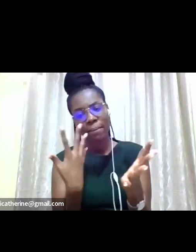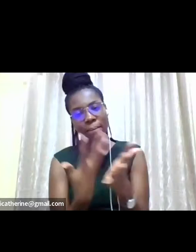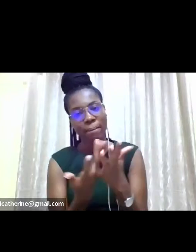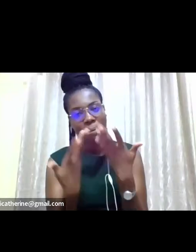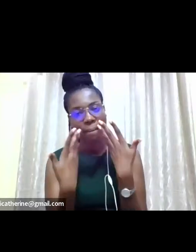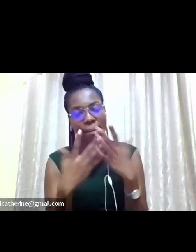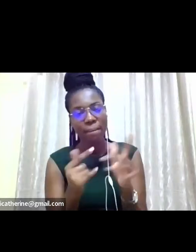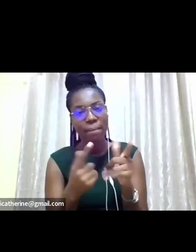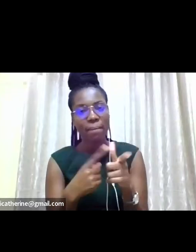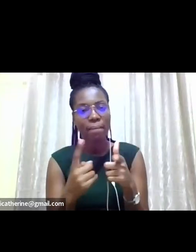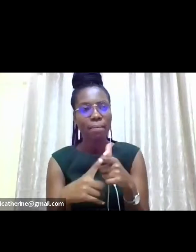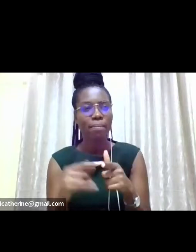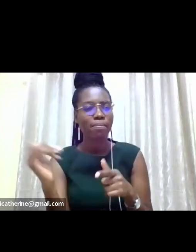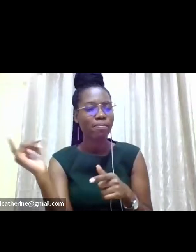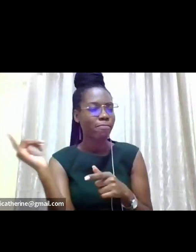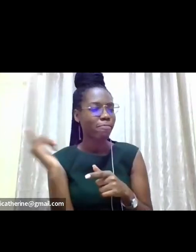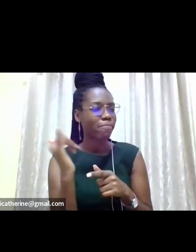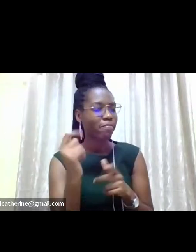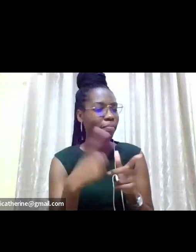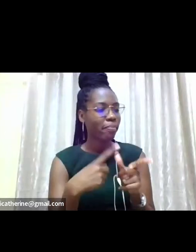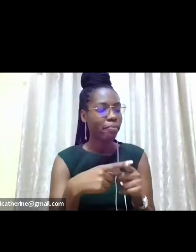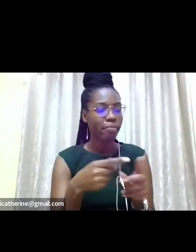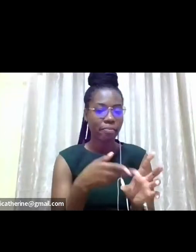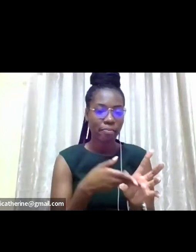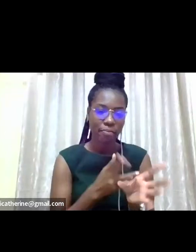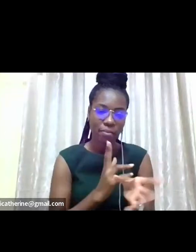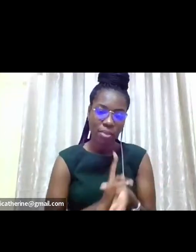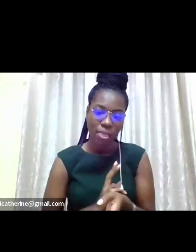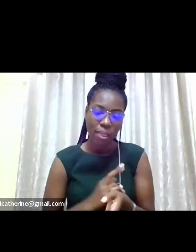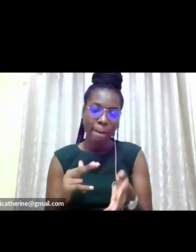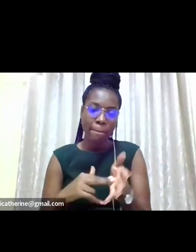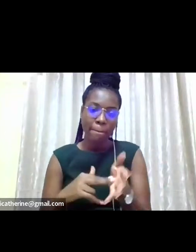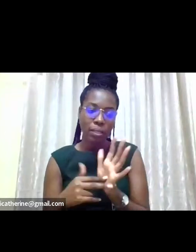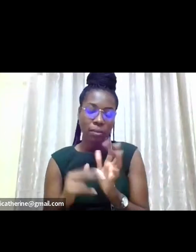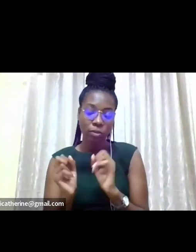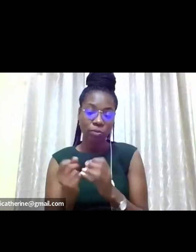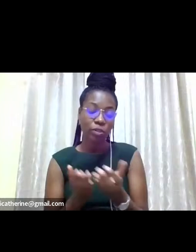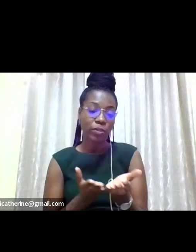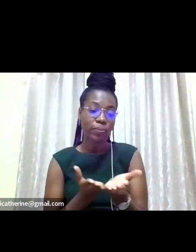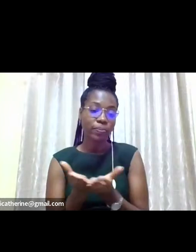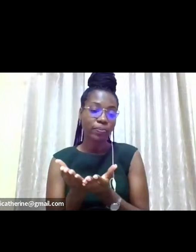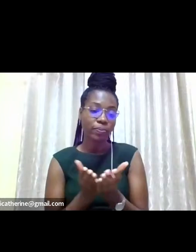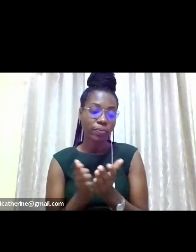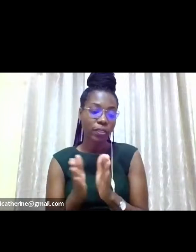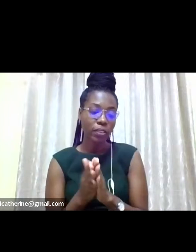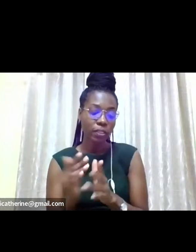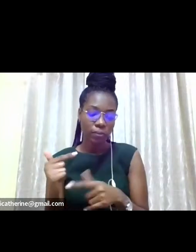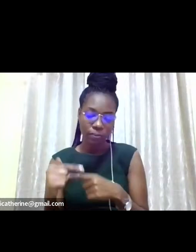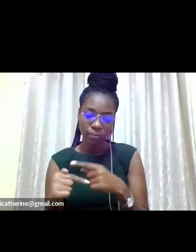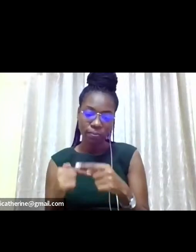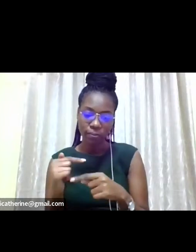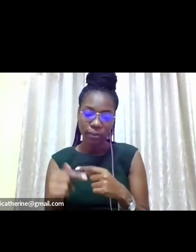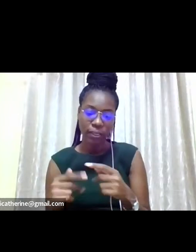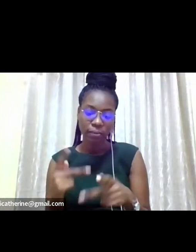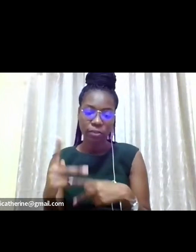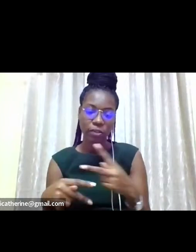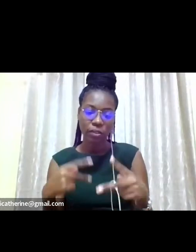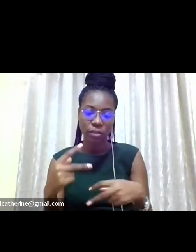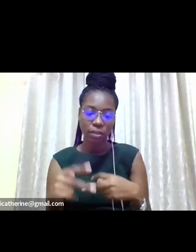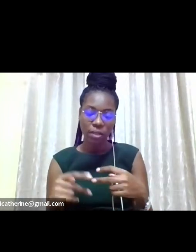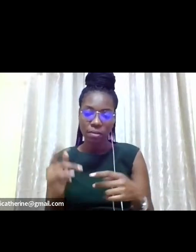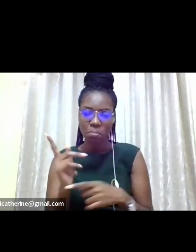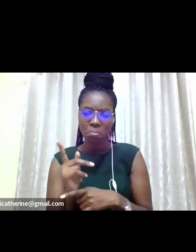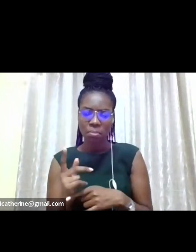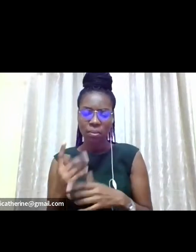amewekwa remand na akatolewa. You will serve them and they will continue with the process. But huyu